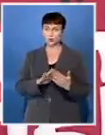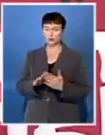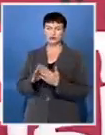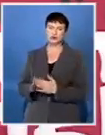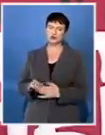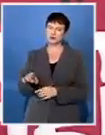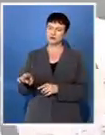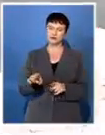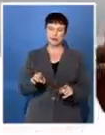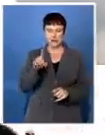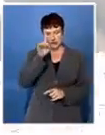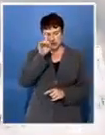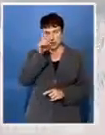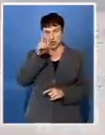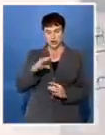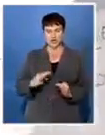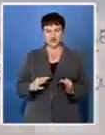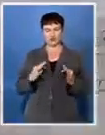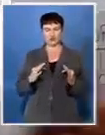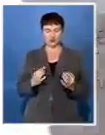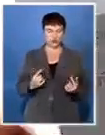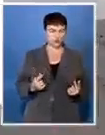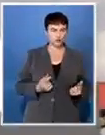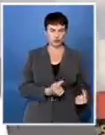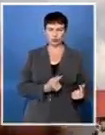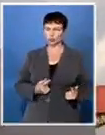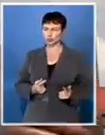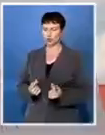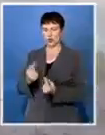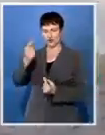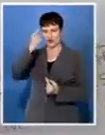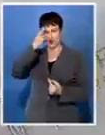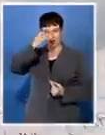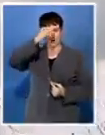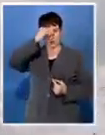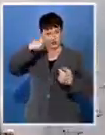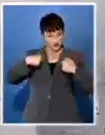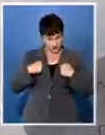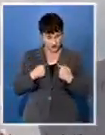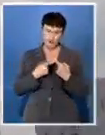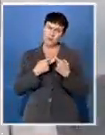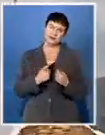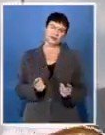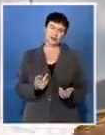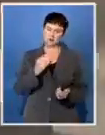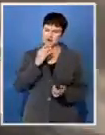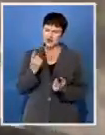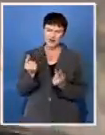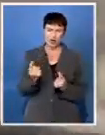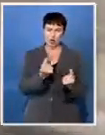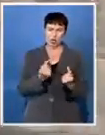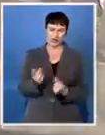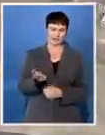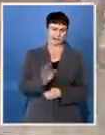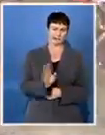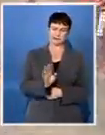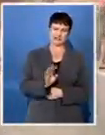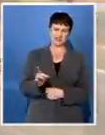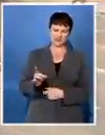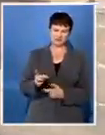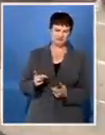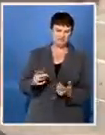foremost should not be addressing issues of law and the upholding of the law themselves. They shouldn't be taking